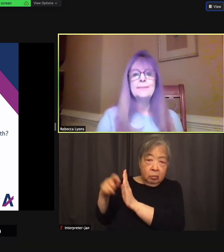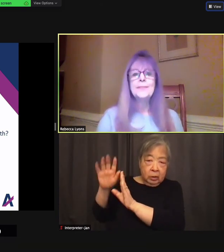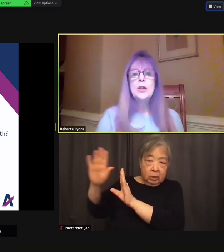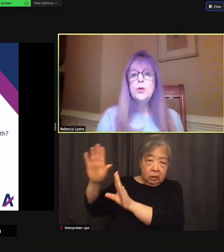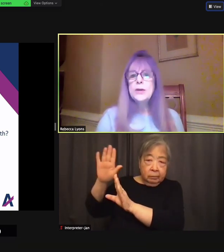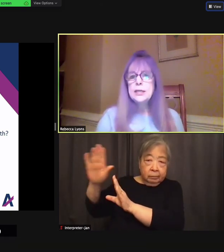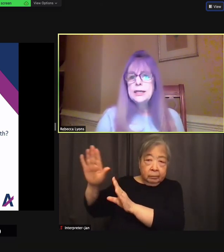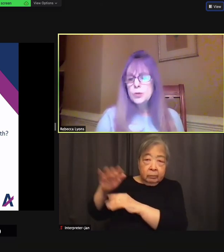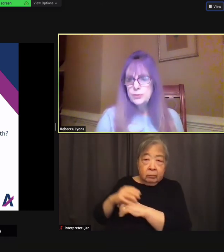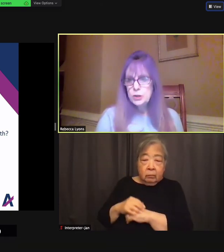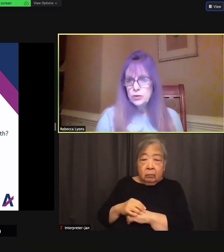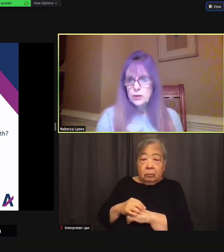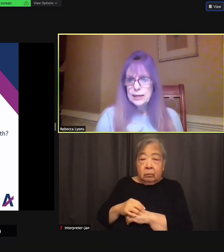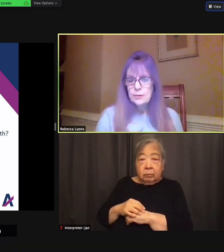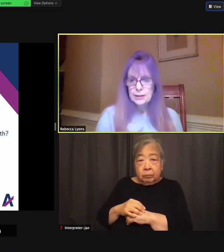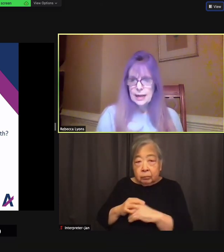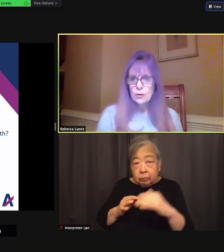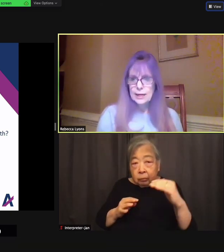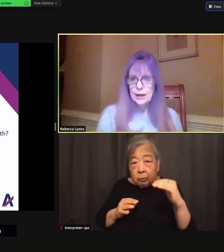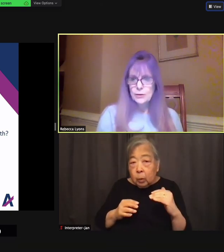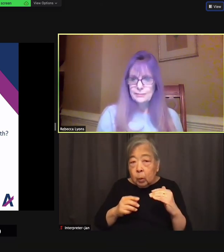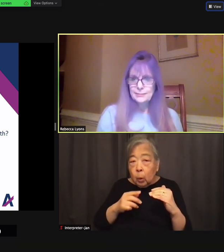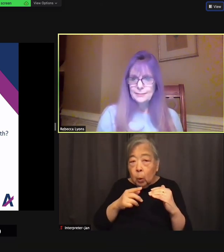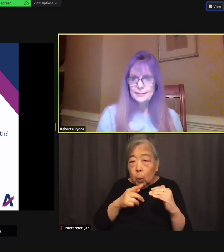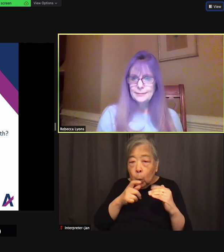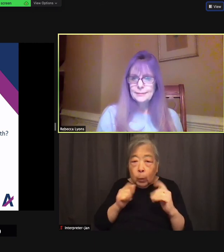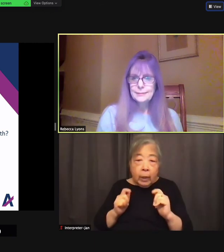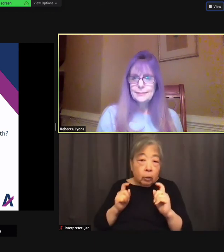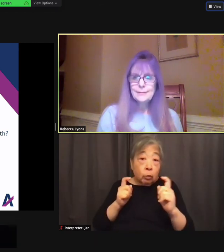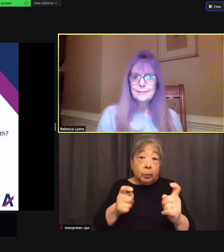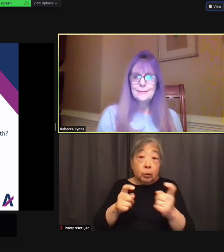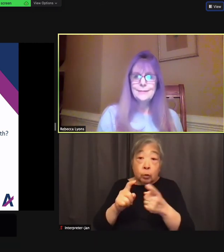Excuse me. Who can contribute to an ABLEnow account?